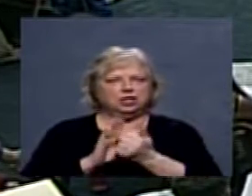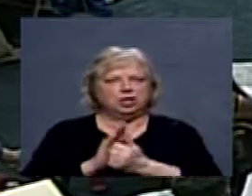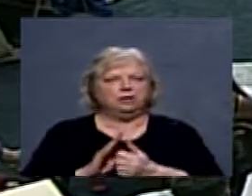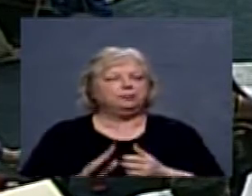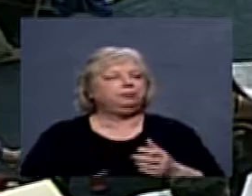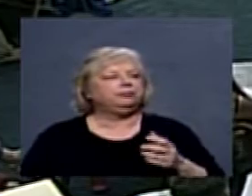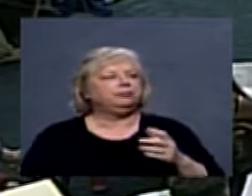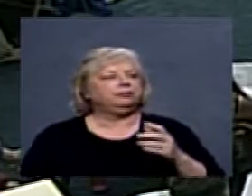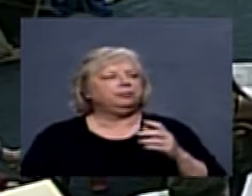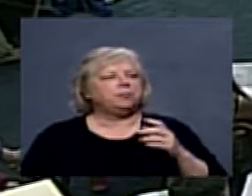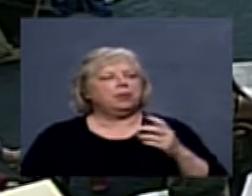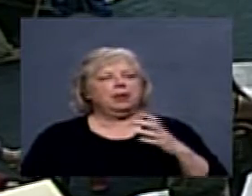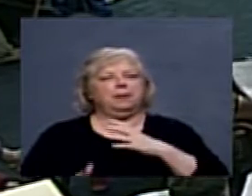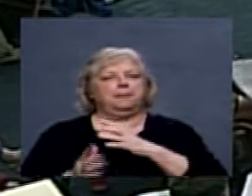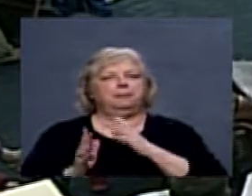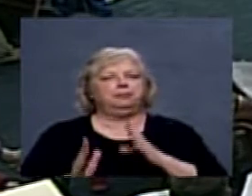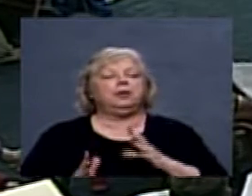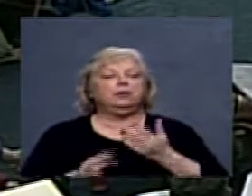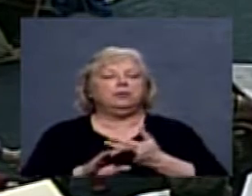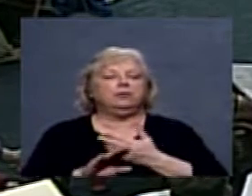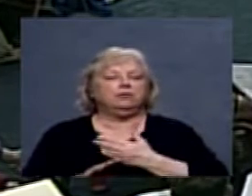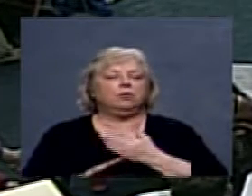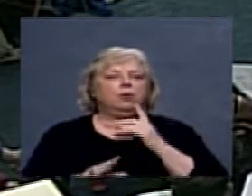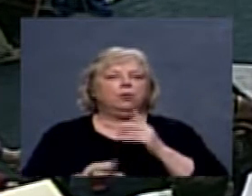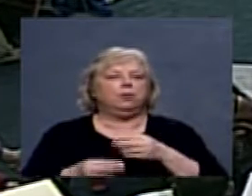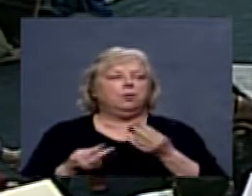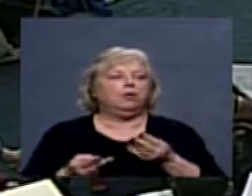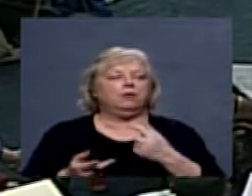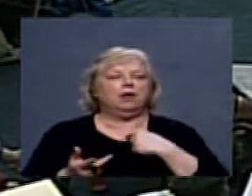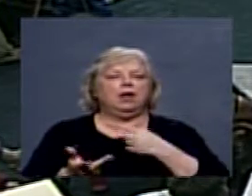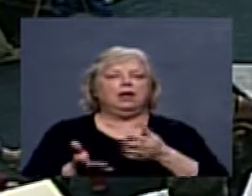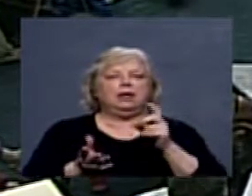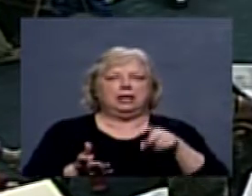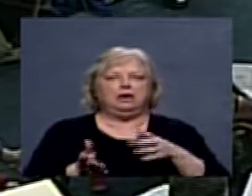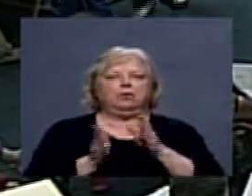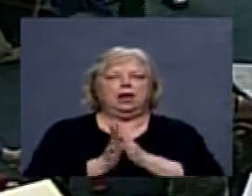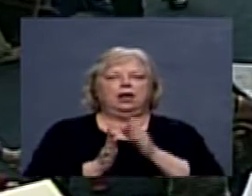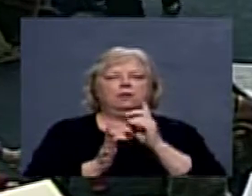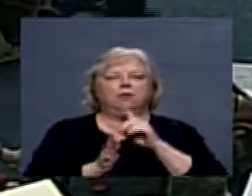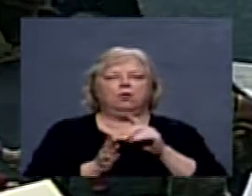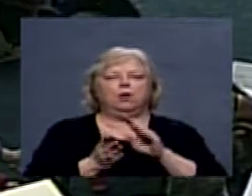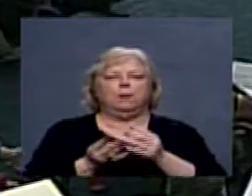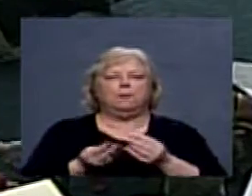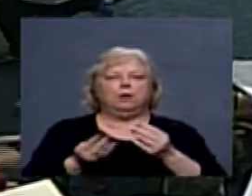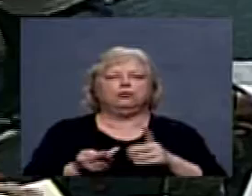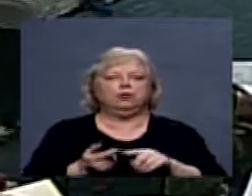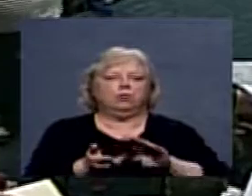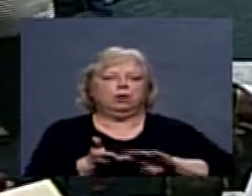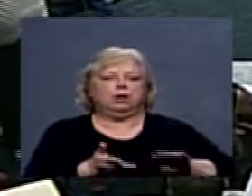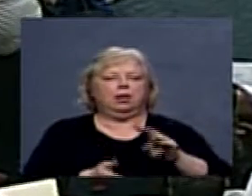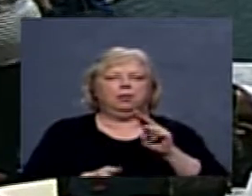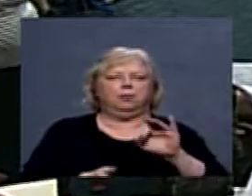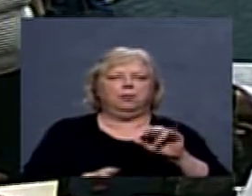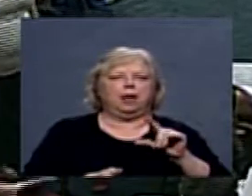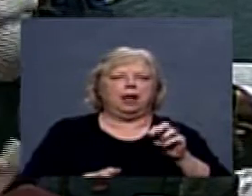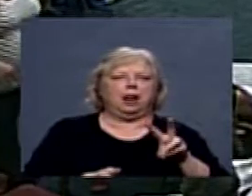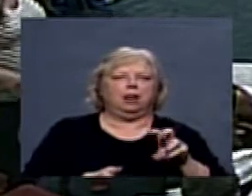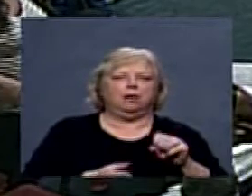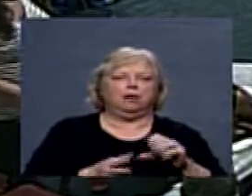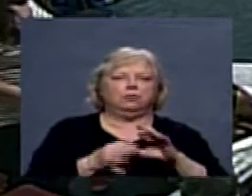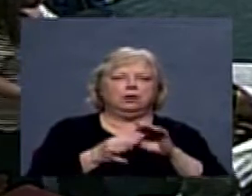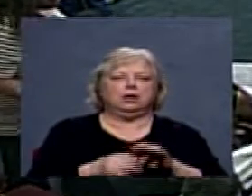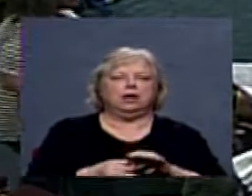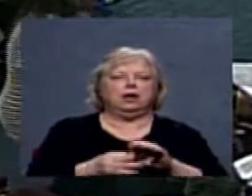Madam Chair, before we move for consent agenda, I do need to ask for a motion to waive the bylaws to allow deferral of item number